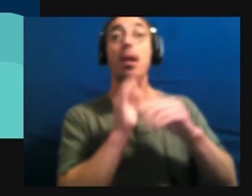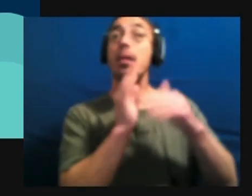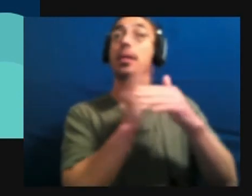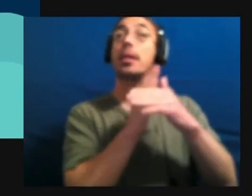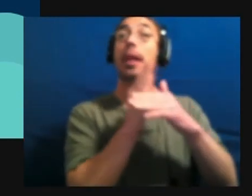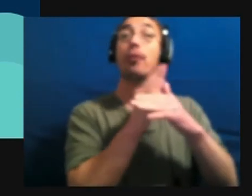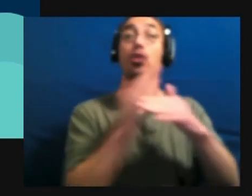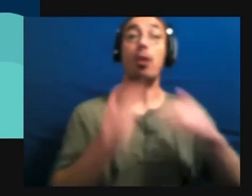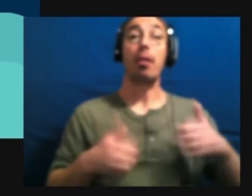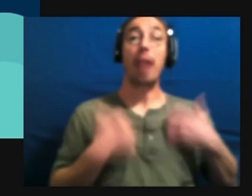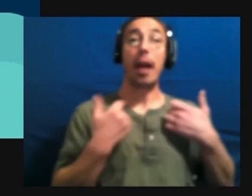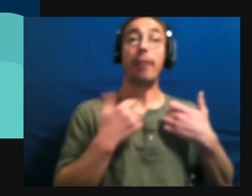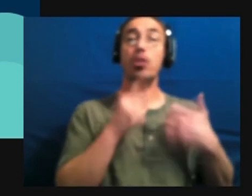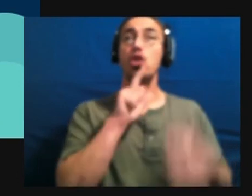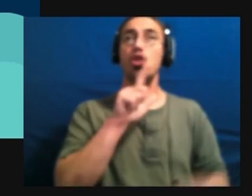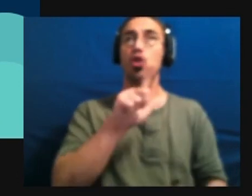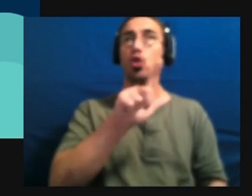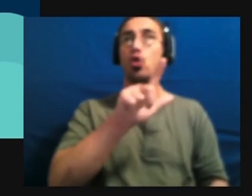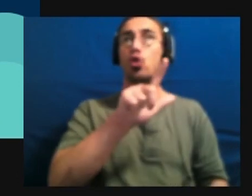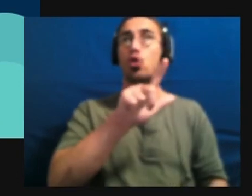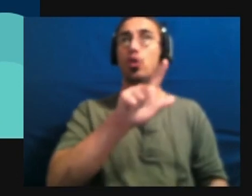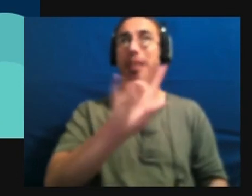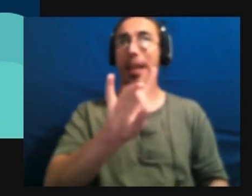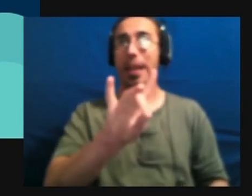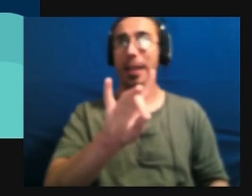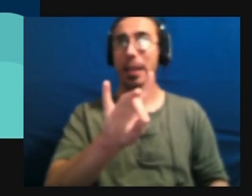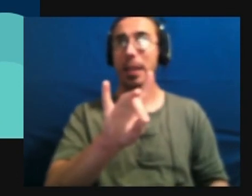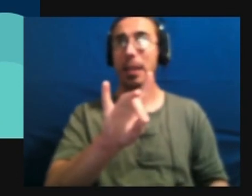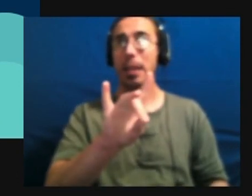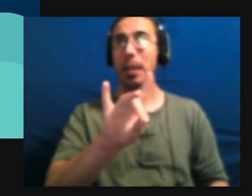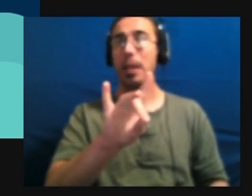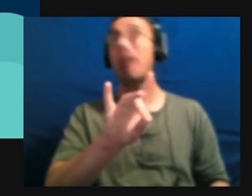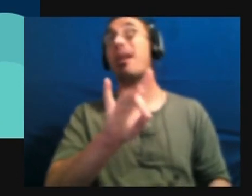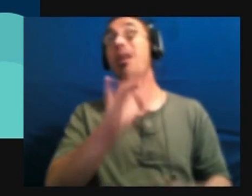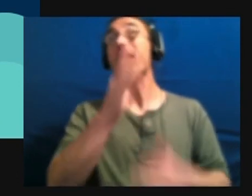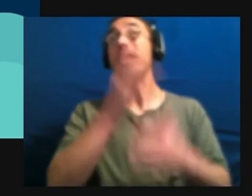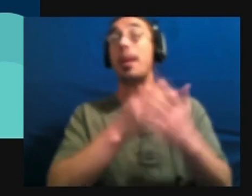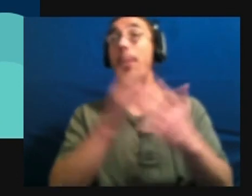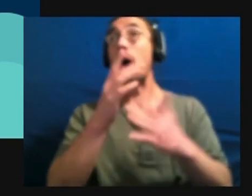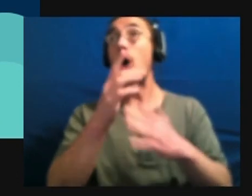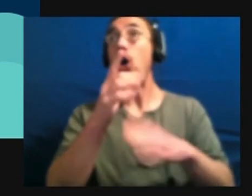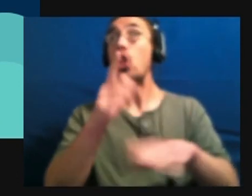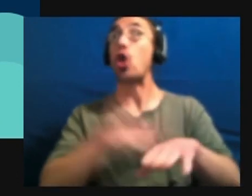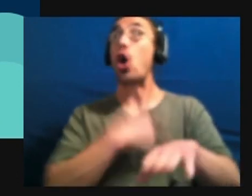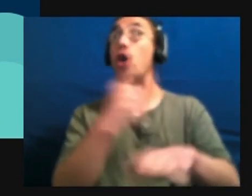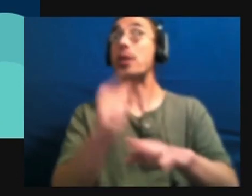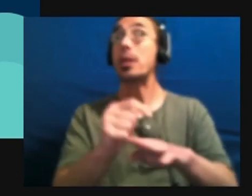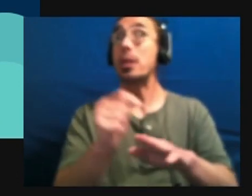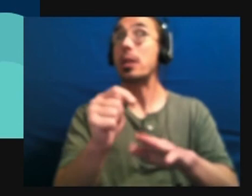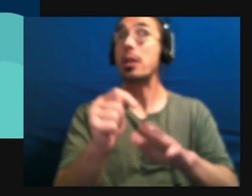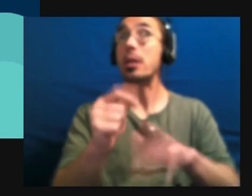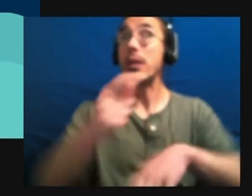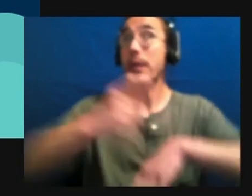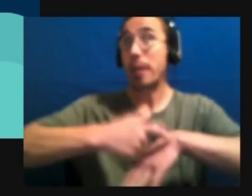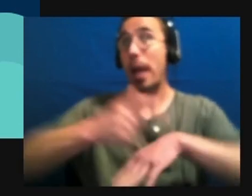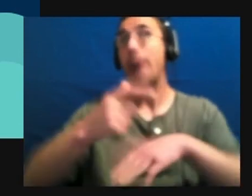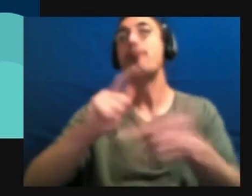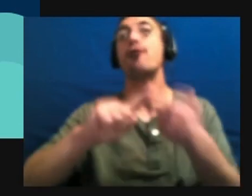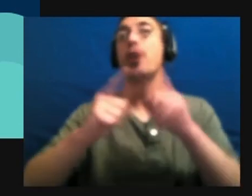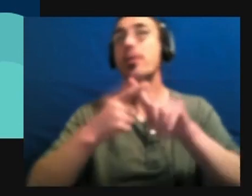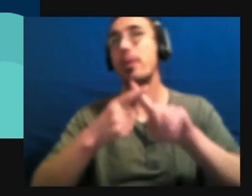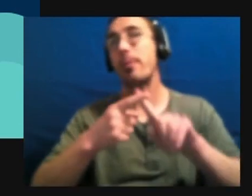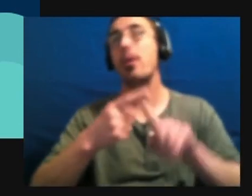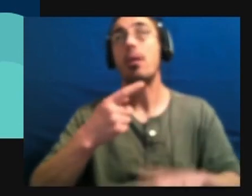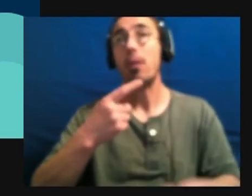is 38. A lot of my longest term friends are not here anymore. I'm 41, so I've outlived